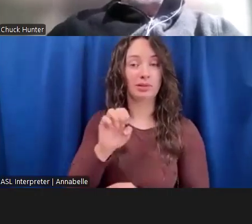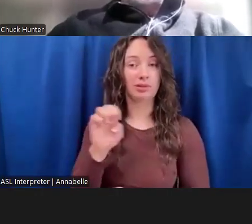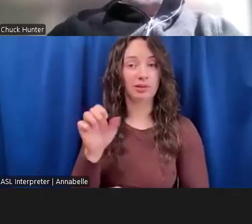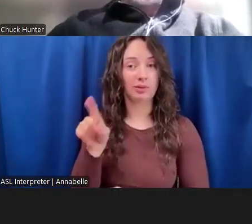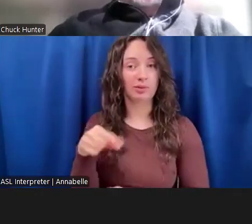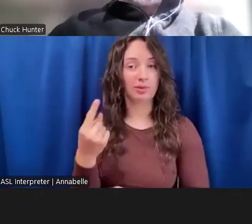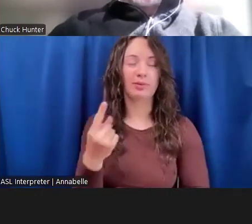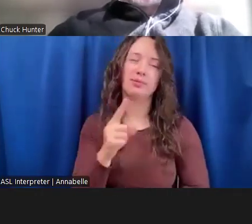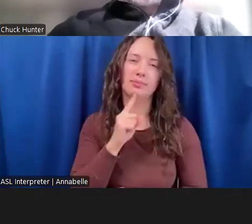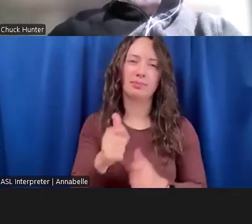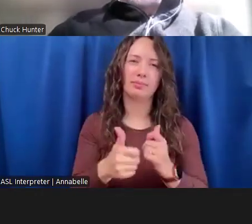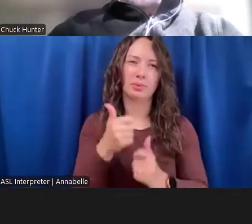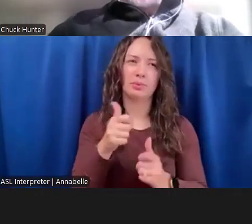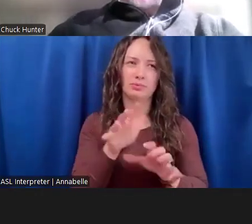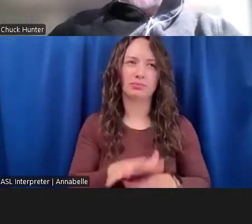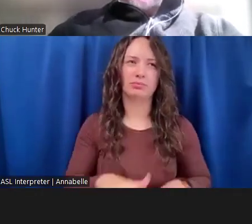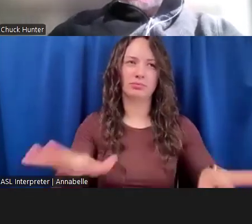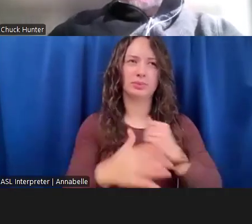the country,